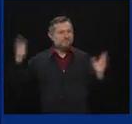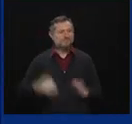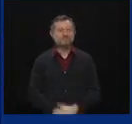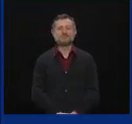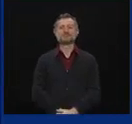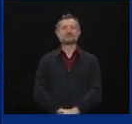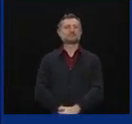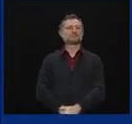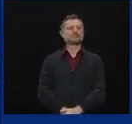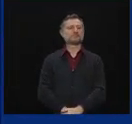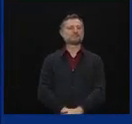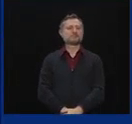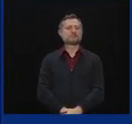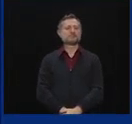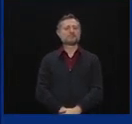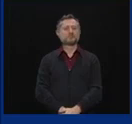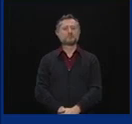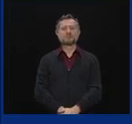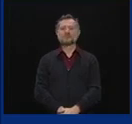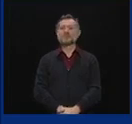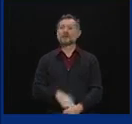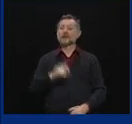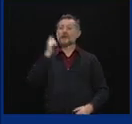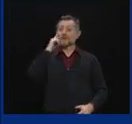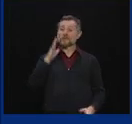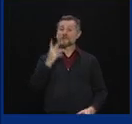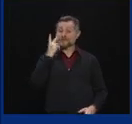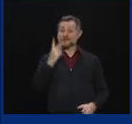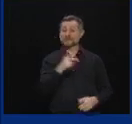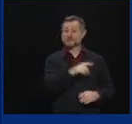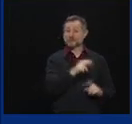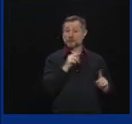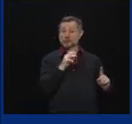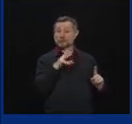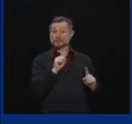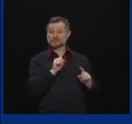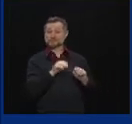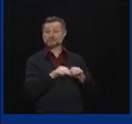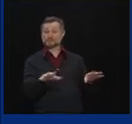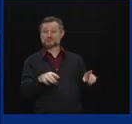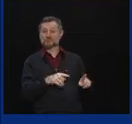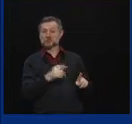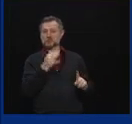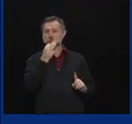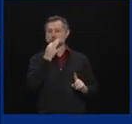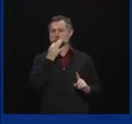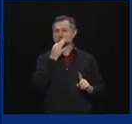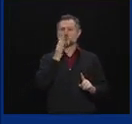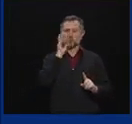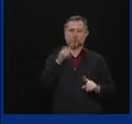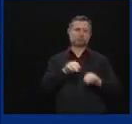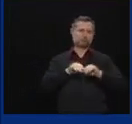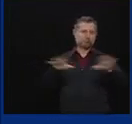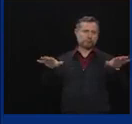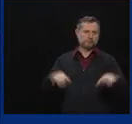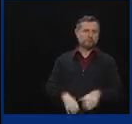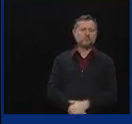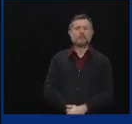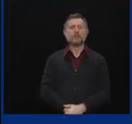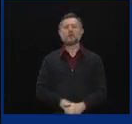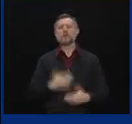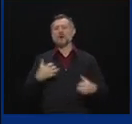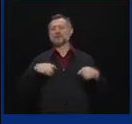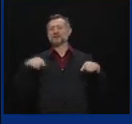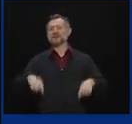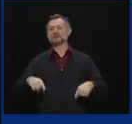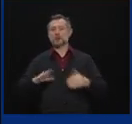Well, that you're going to start seeing that on the news very soon, and I just want to say, I really want to make sure that everyone in this community and